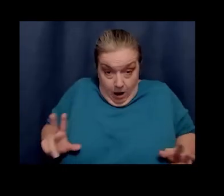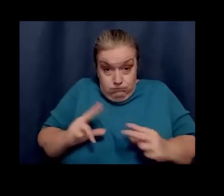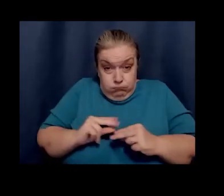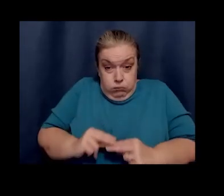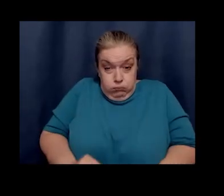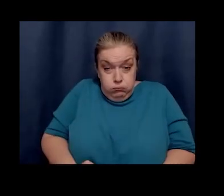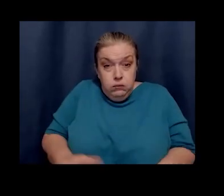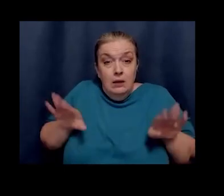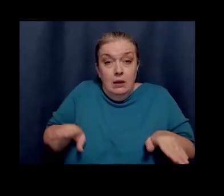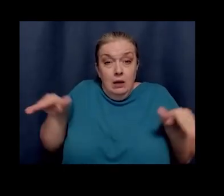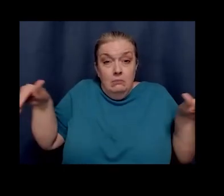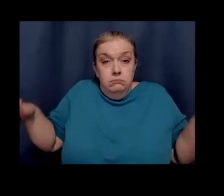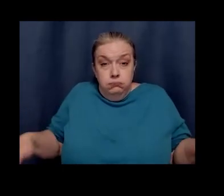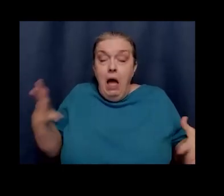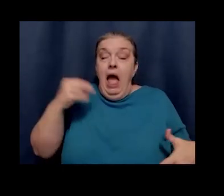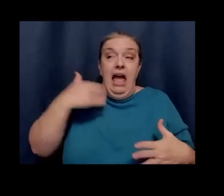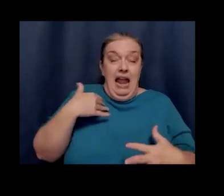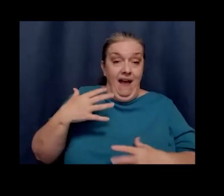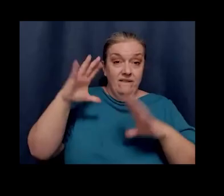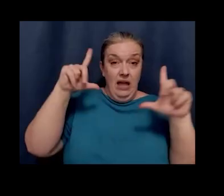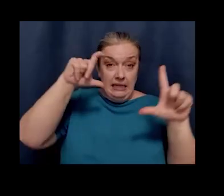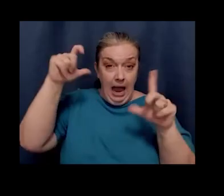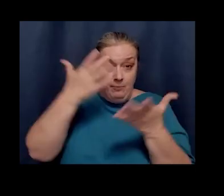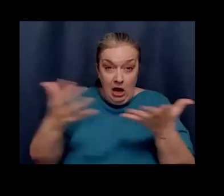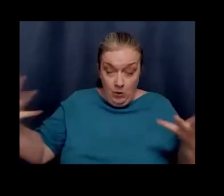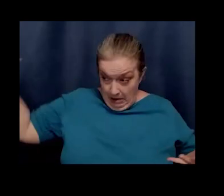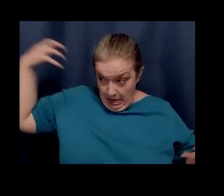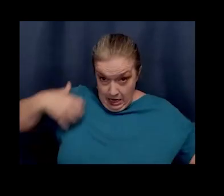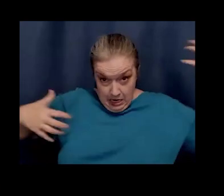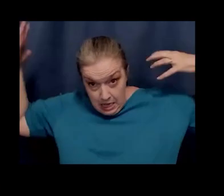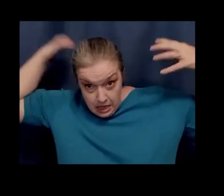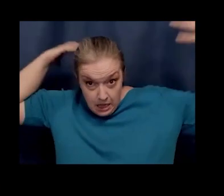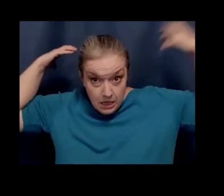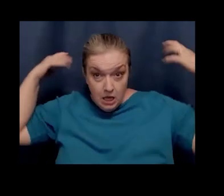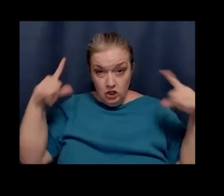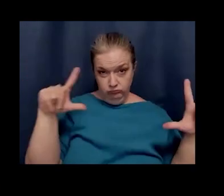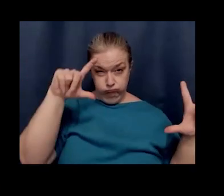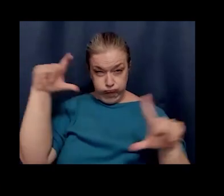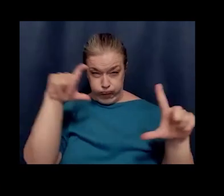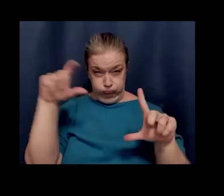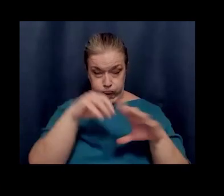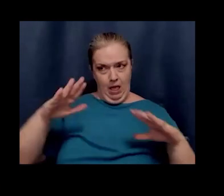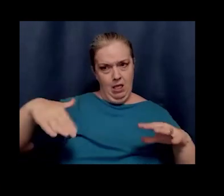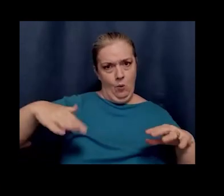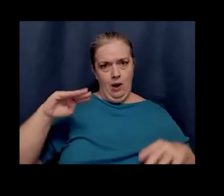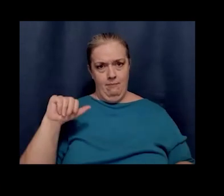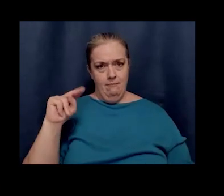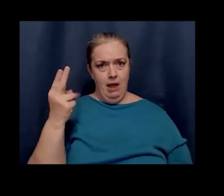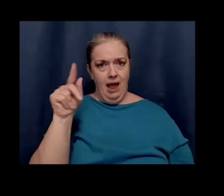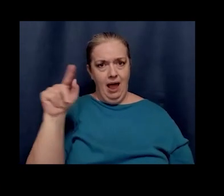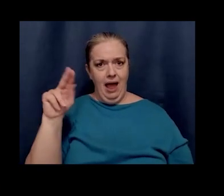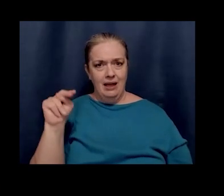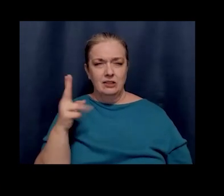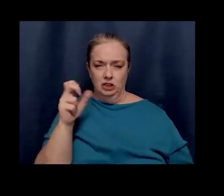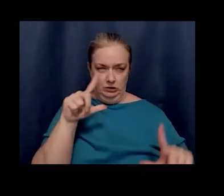and pounds of camera equipment in tow to capture life in Lower Manhattan. She was one of the first to focus images of